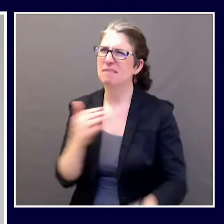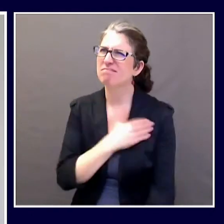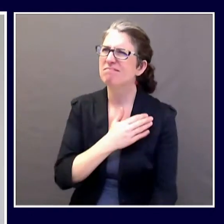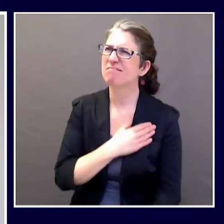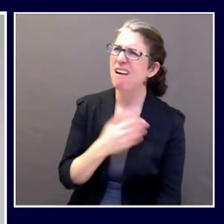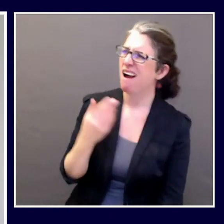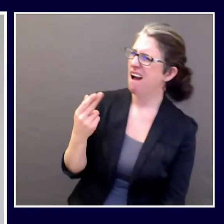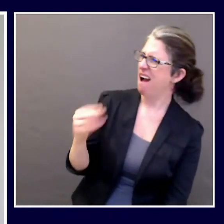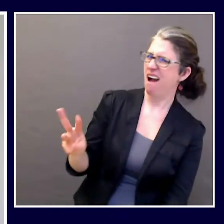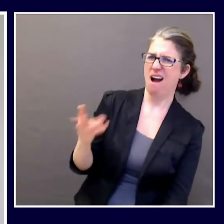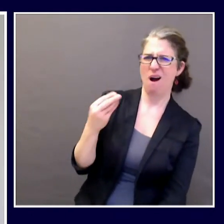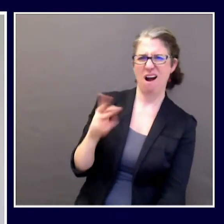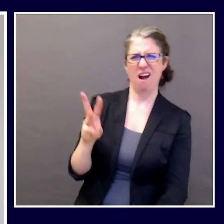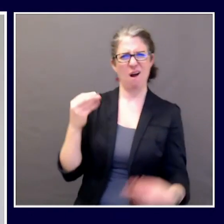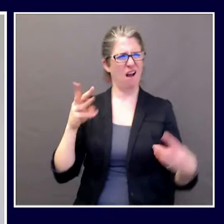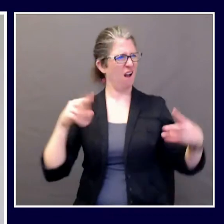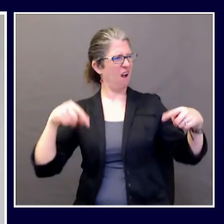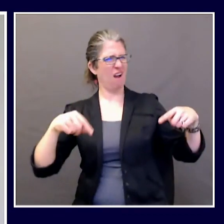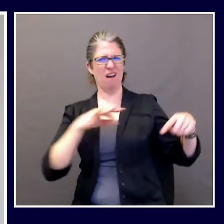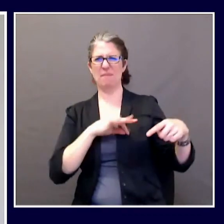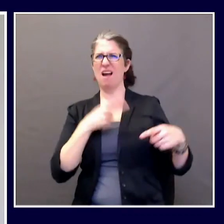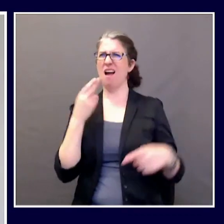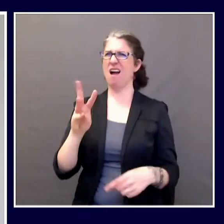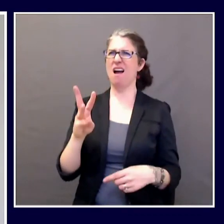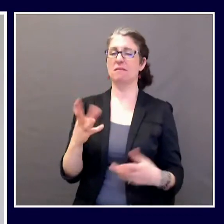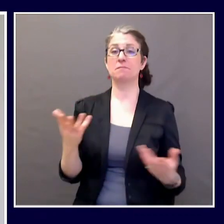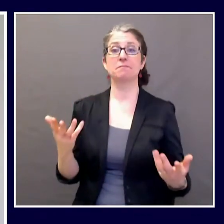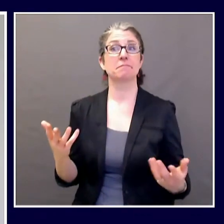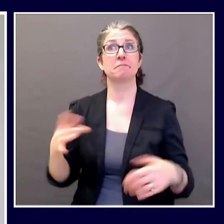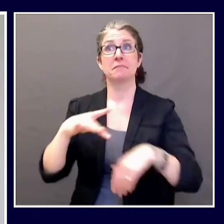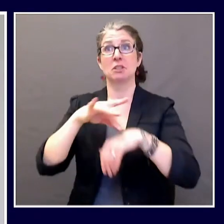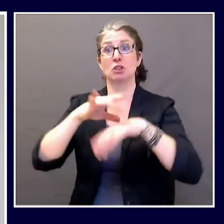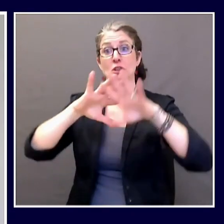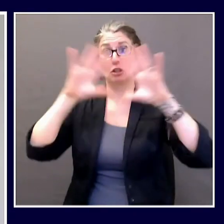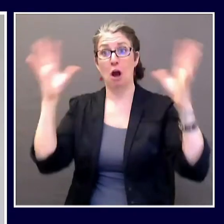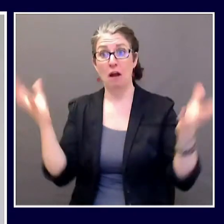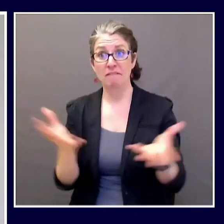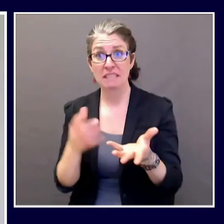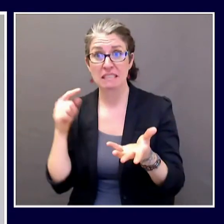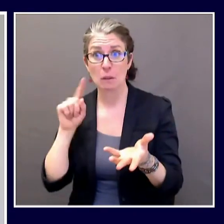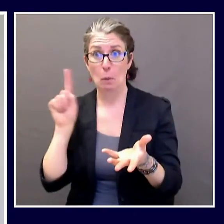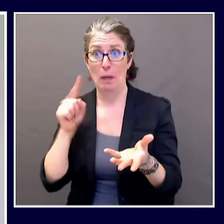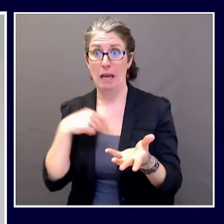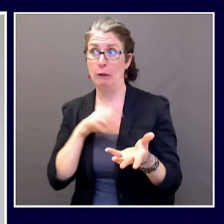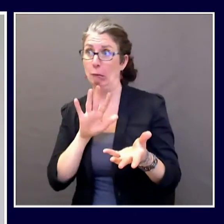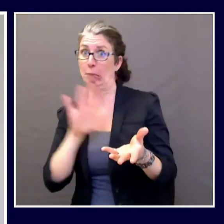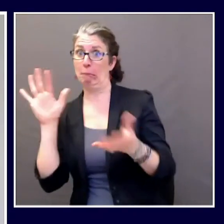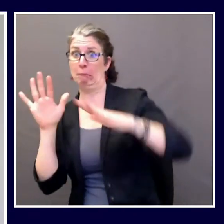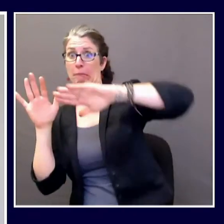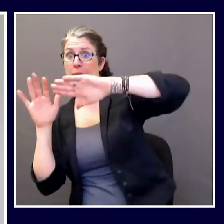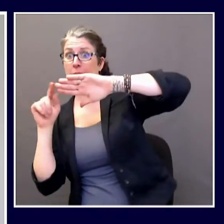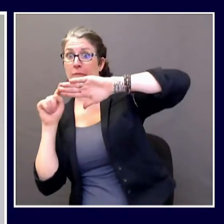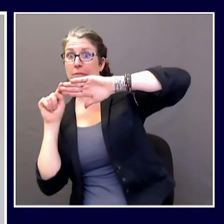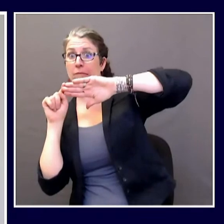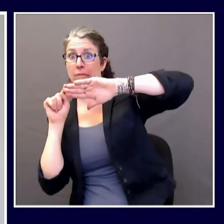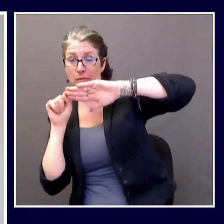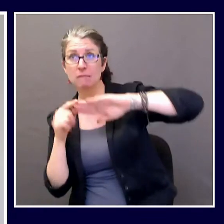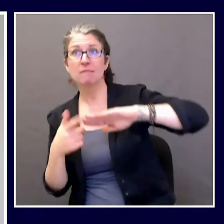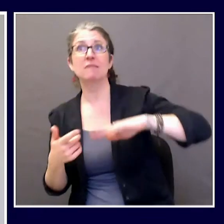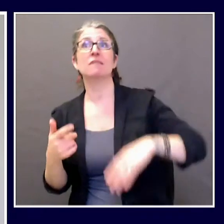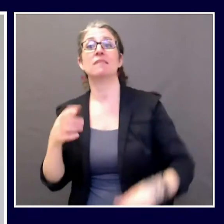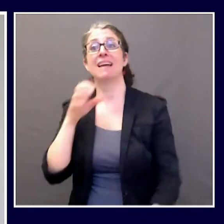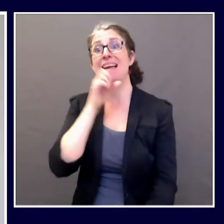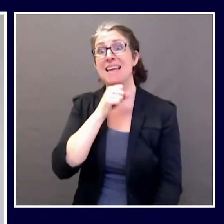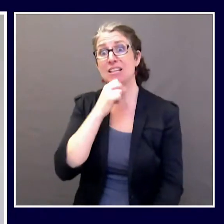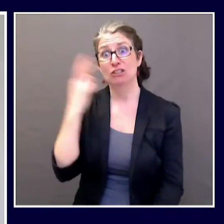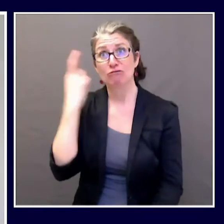case? And I have an answer there that boils down to one number, which is 1,344,000. That is the number of